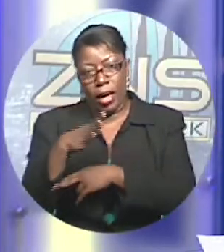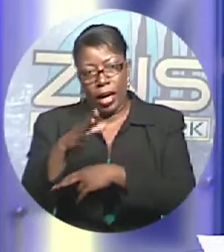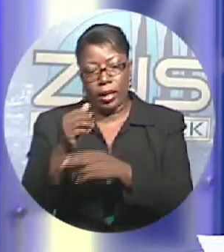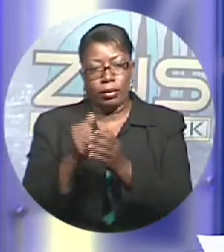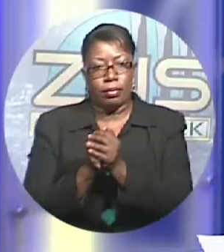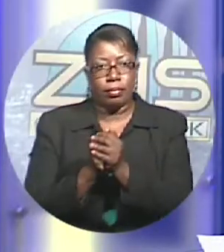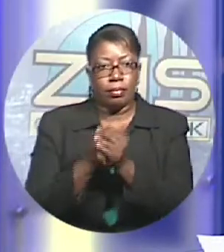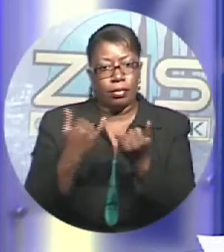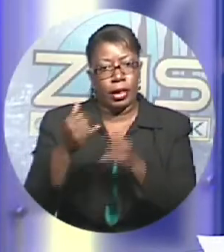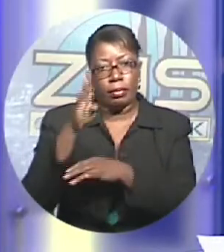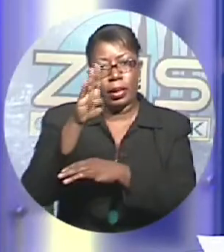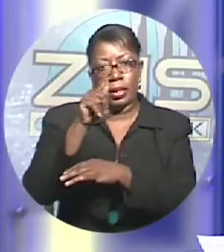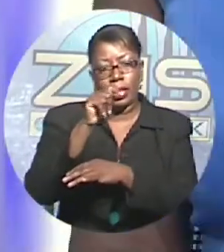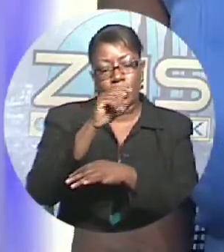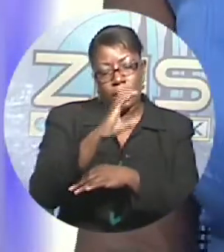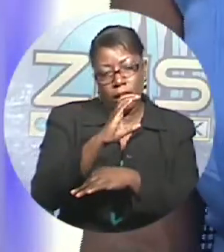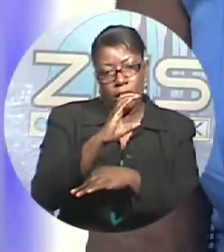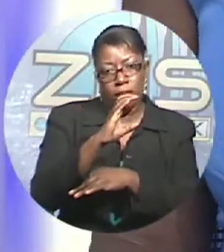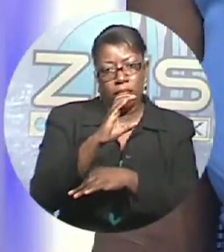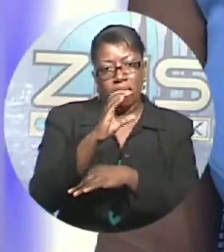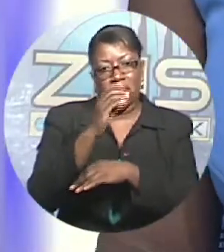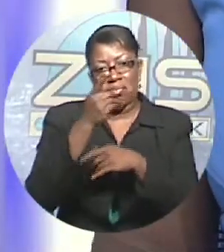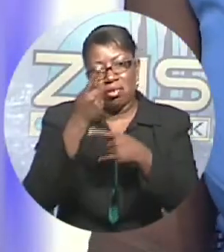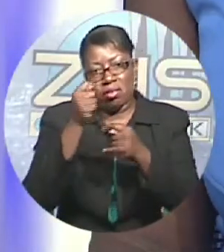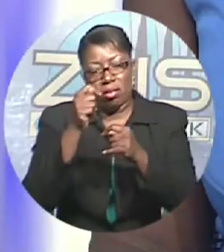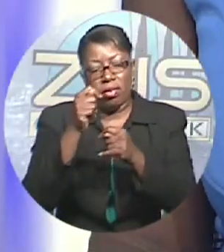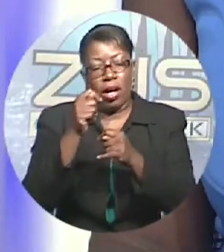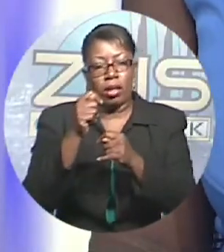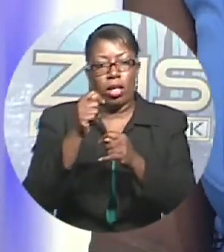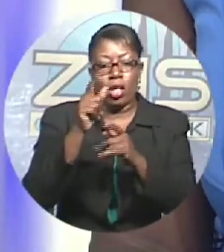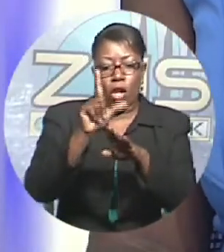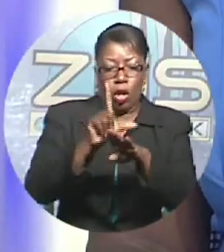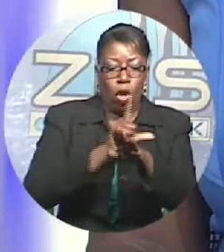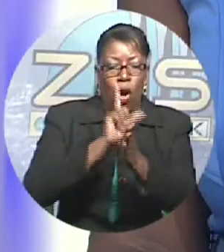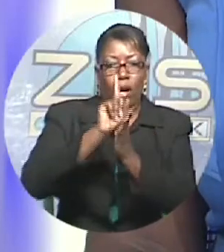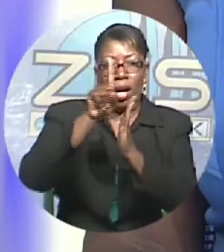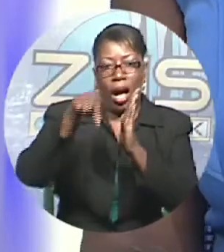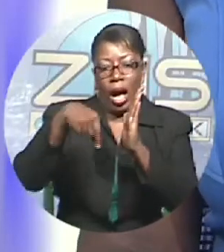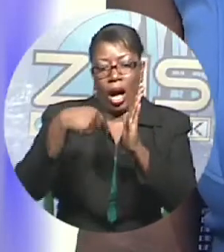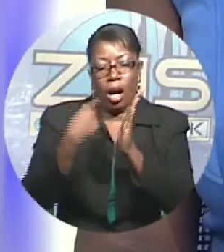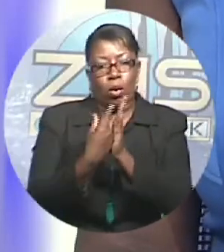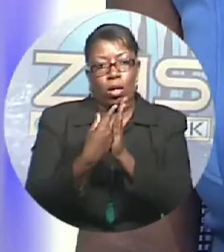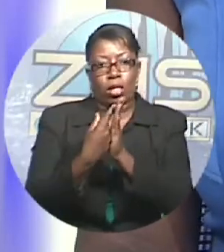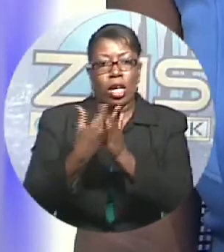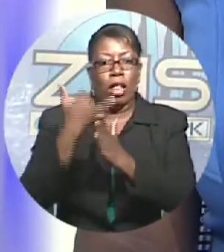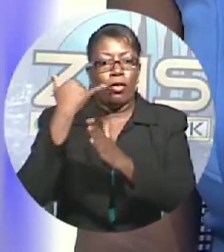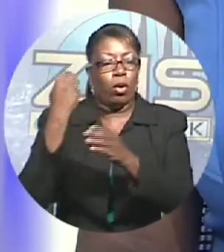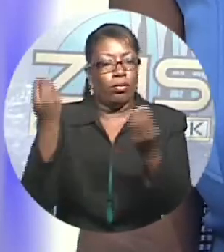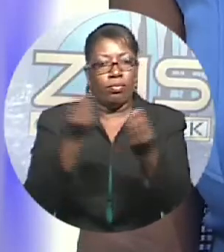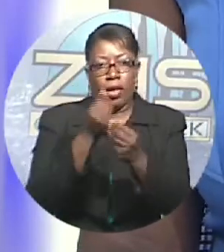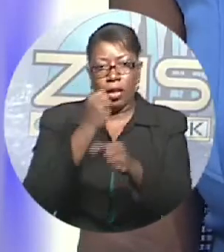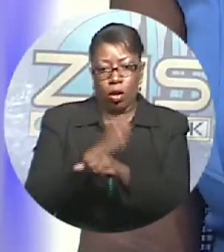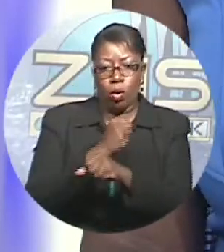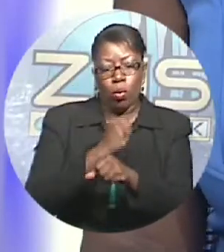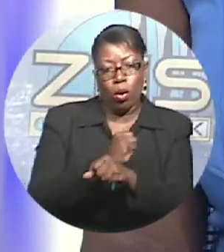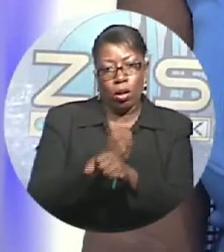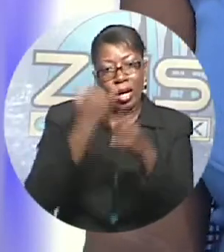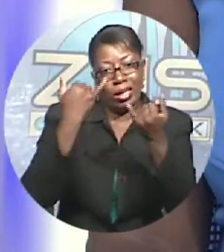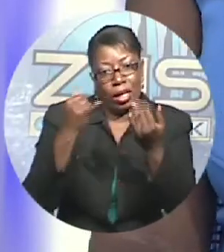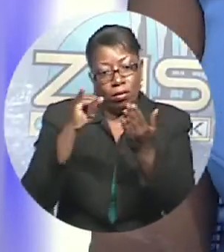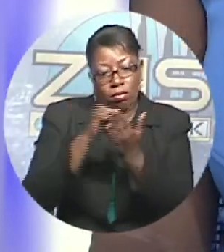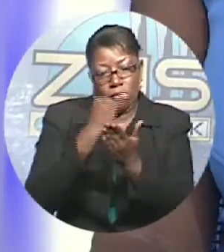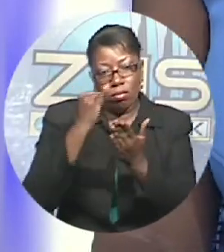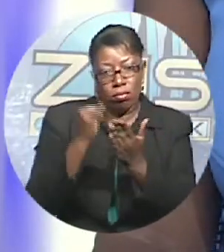While BTC is still trying to determine the cause of that hours-long outage 2 weeks ago, officials are now investigating another